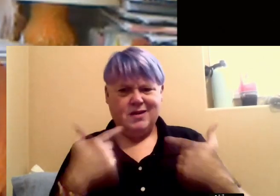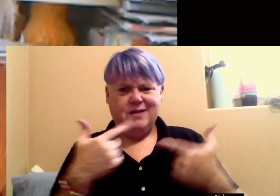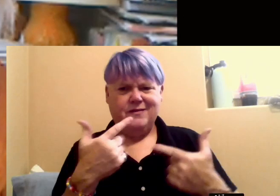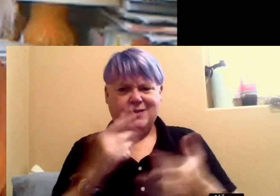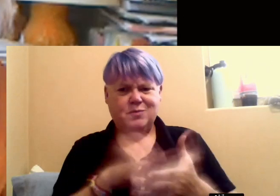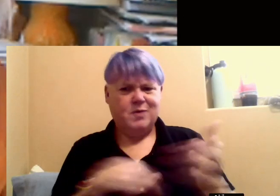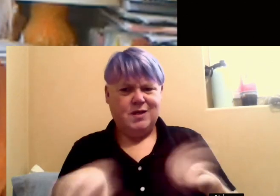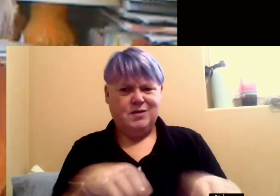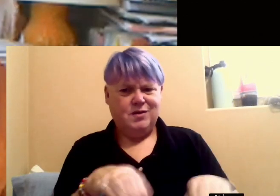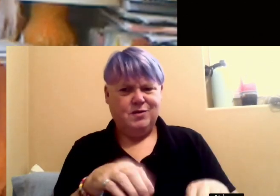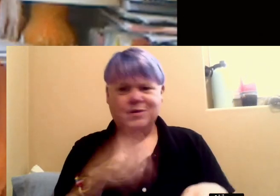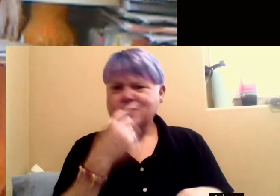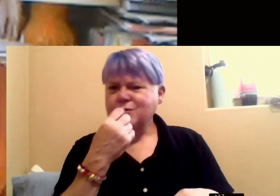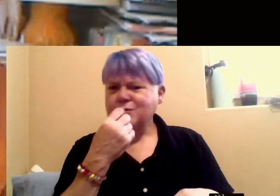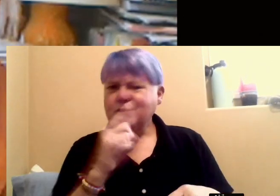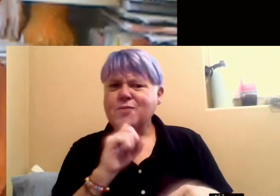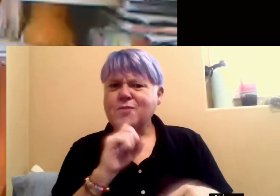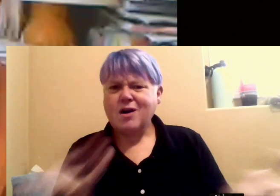who you are.